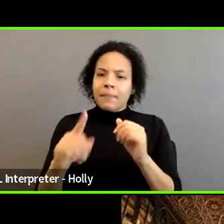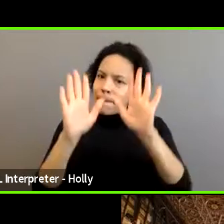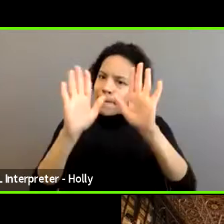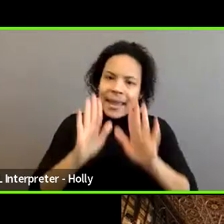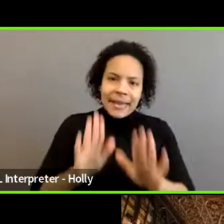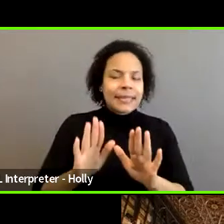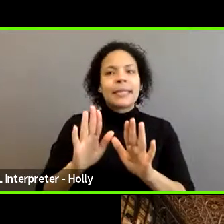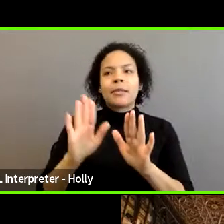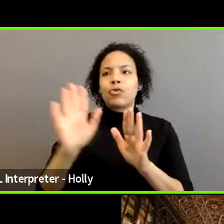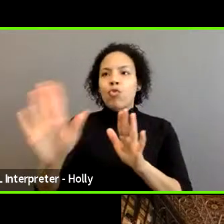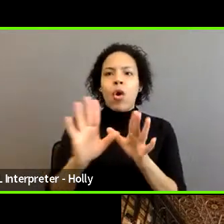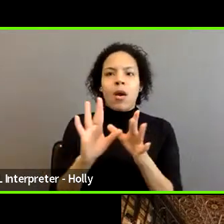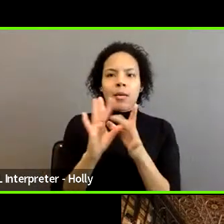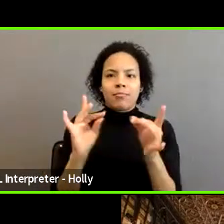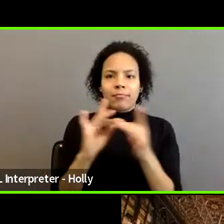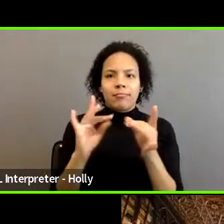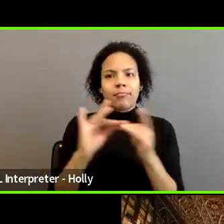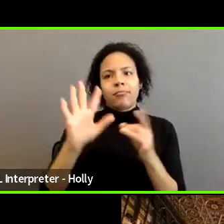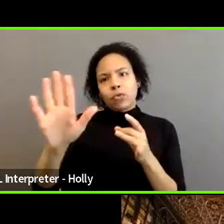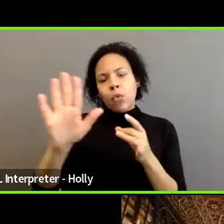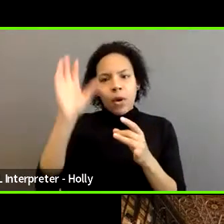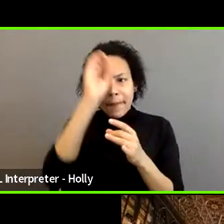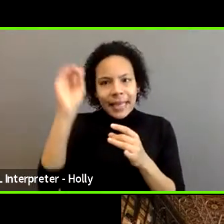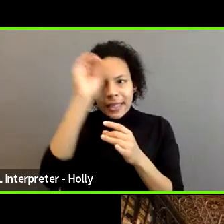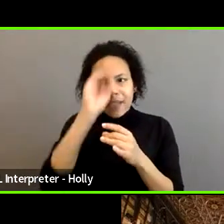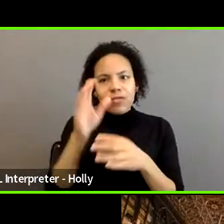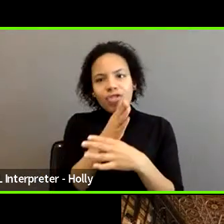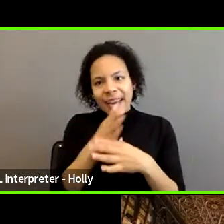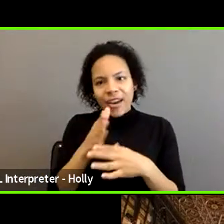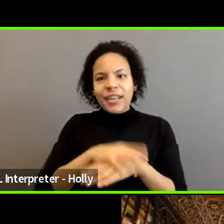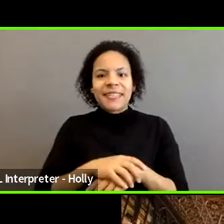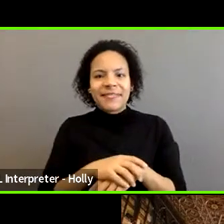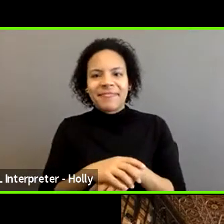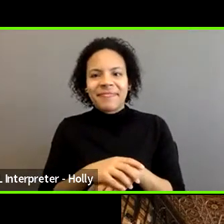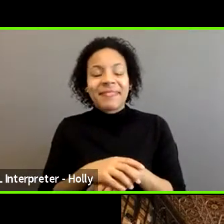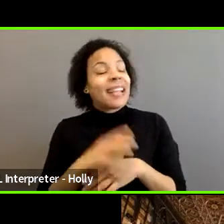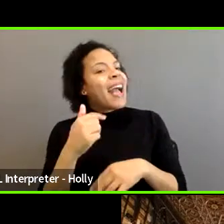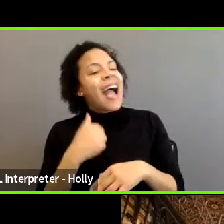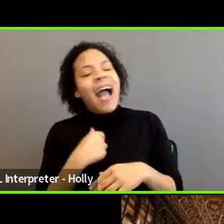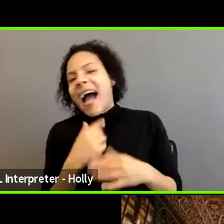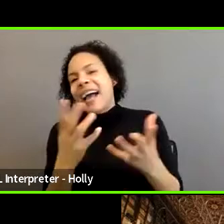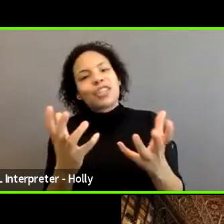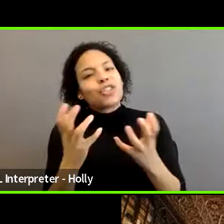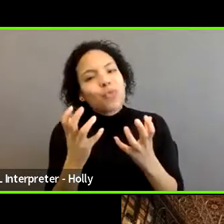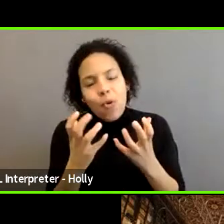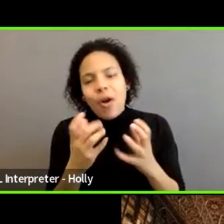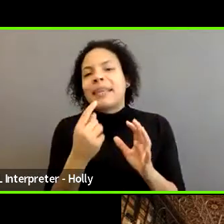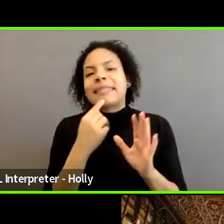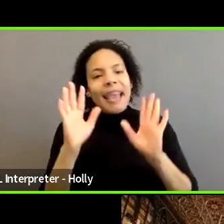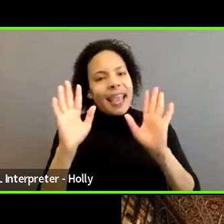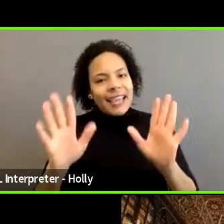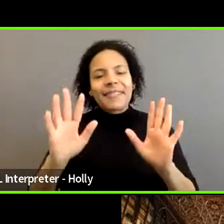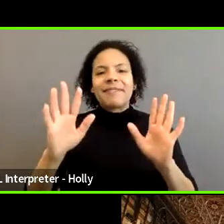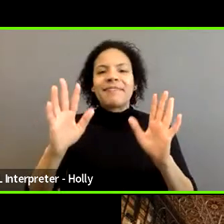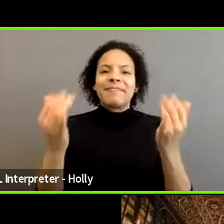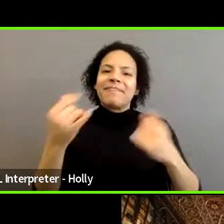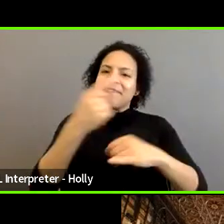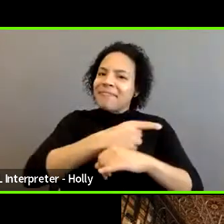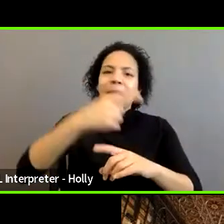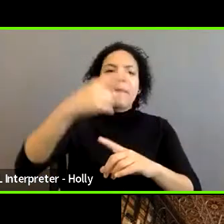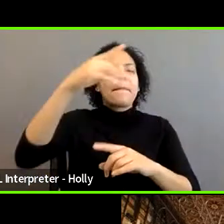perspective. Sure thing, sure thing. Well, I just want to love on y'all and say, listen, is Black History, Black Heritage